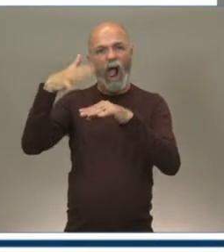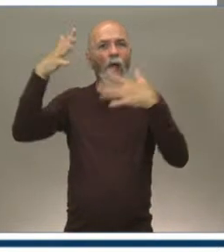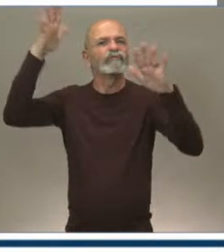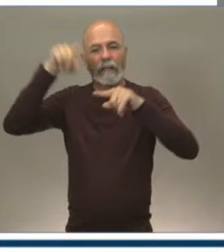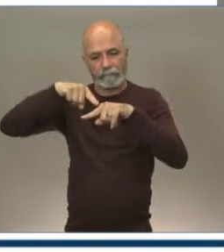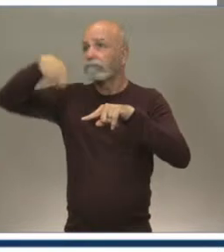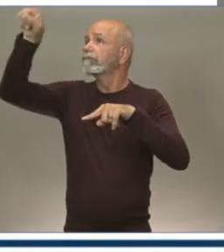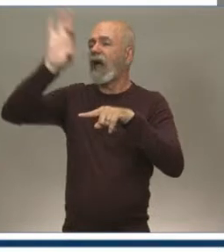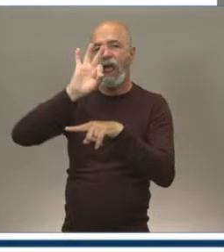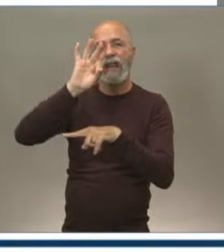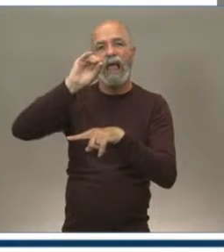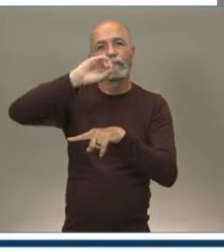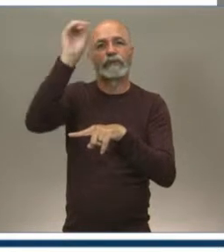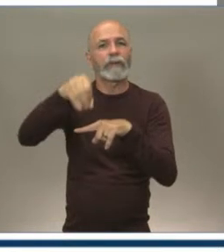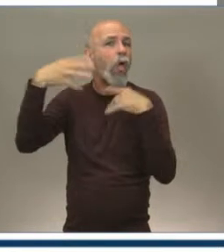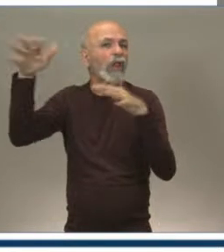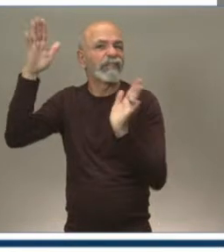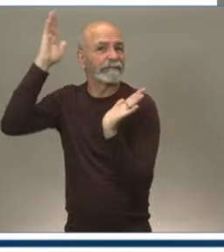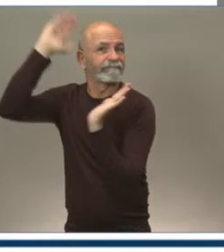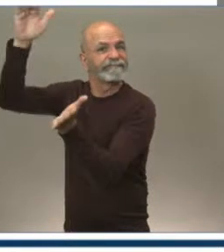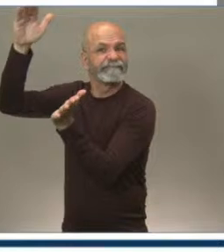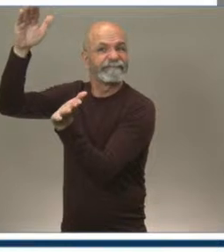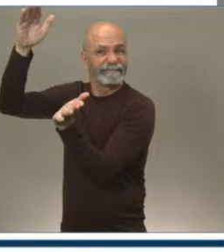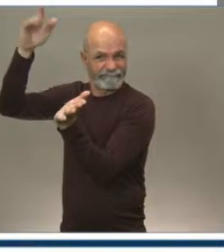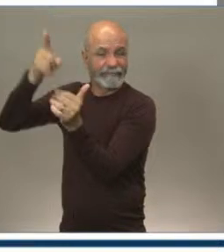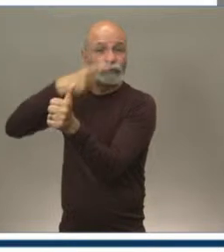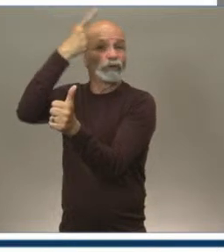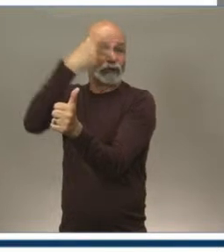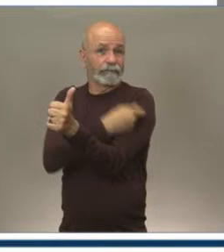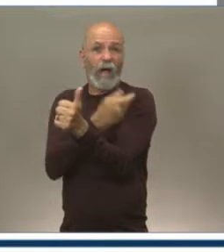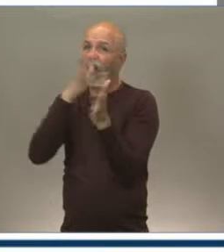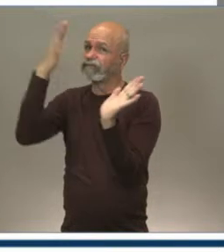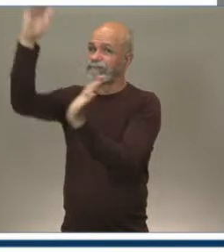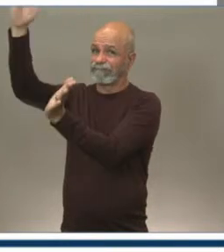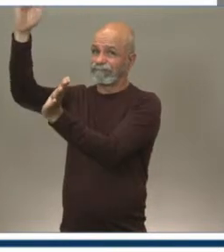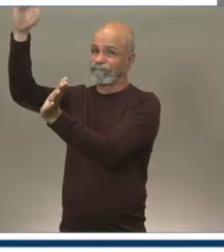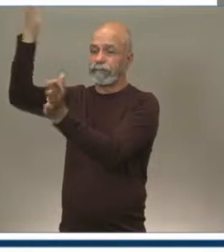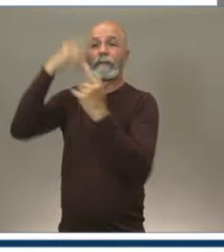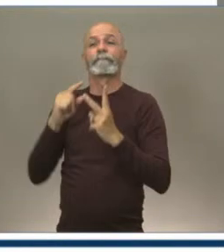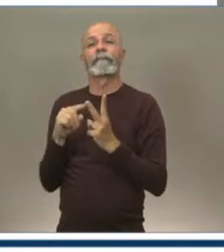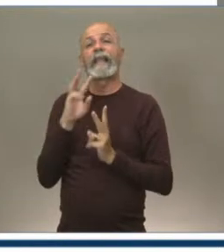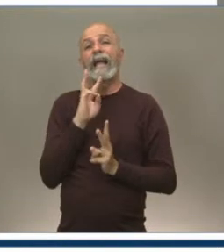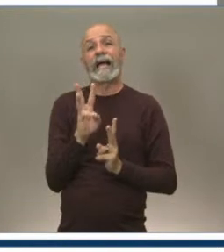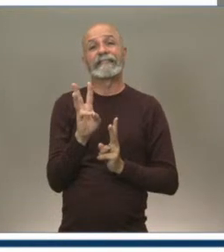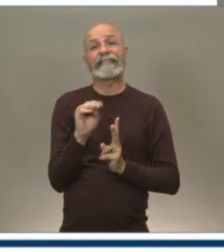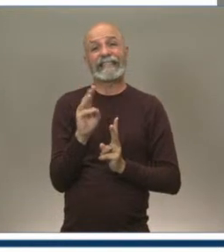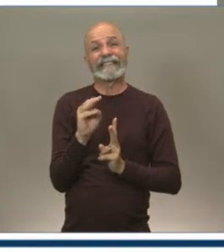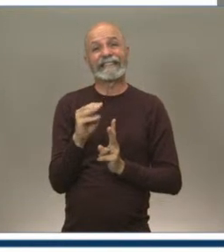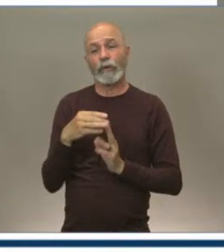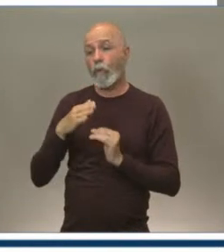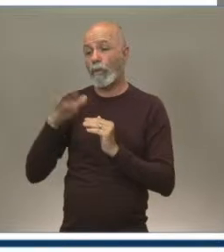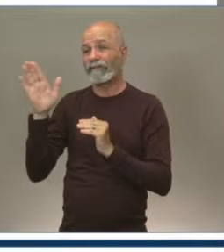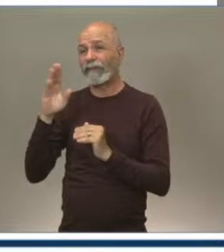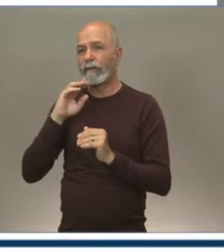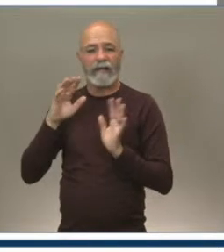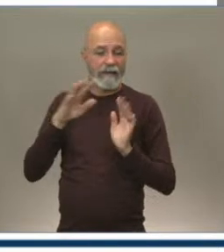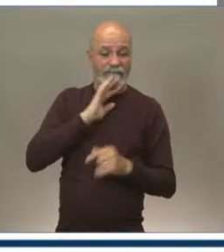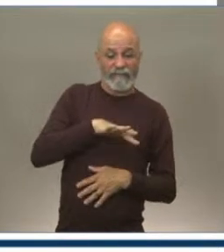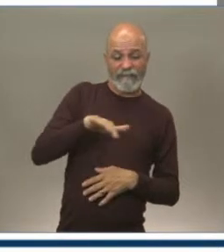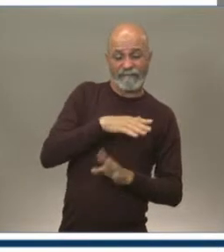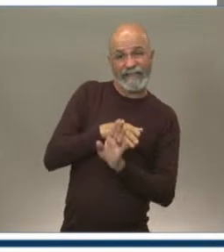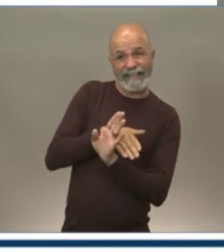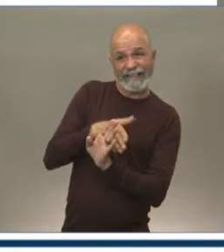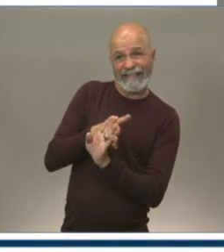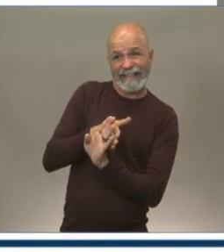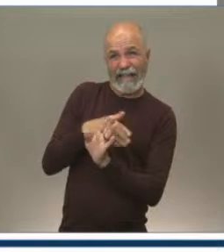vaccinated with at least a first dose. And the next two age groups, 60 plus and 55 plus, are not far behind. So